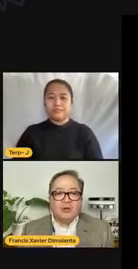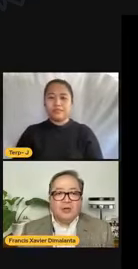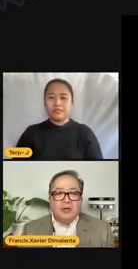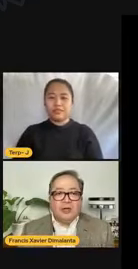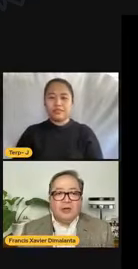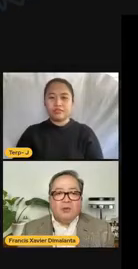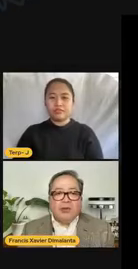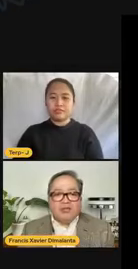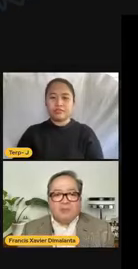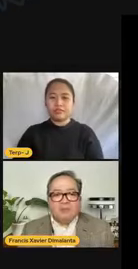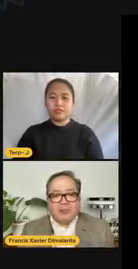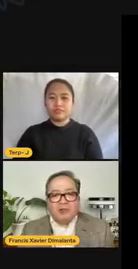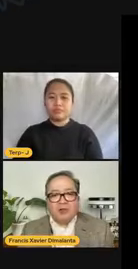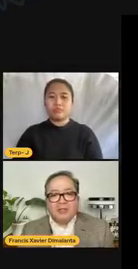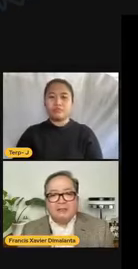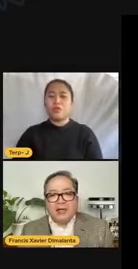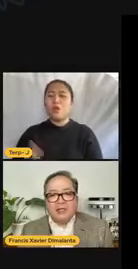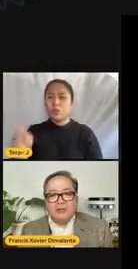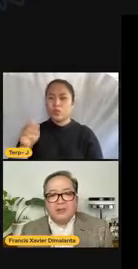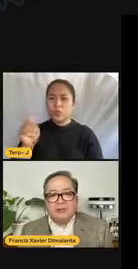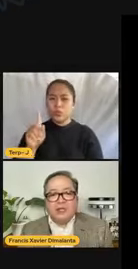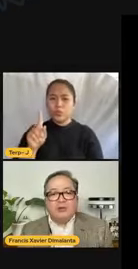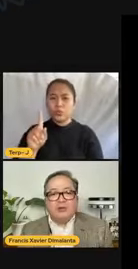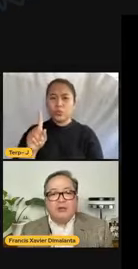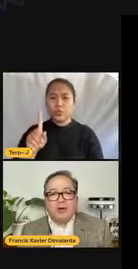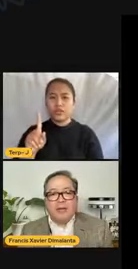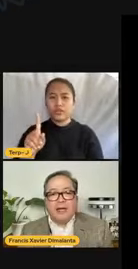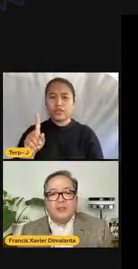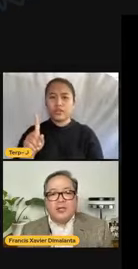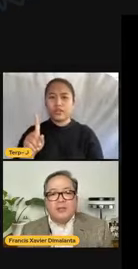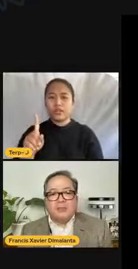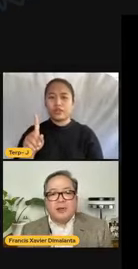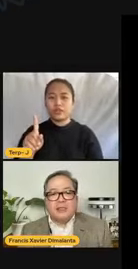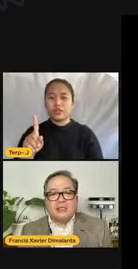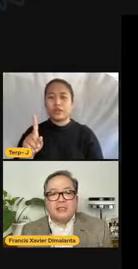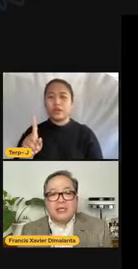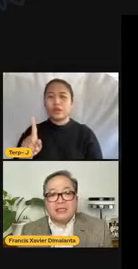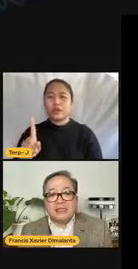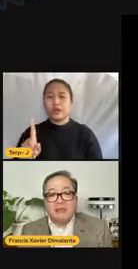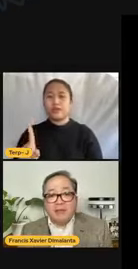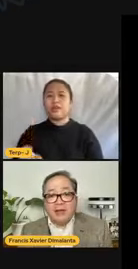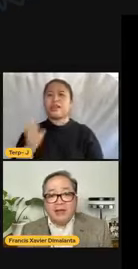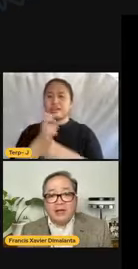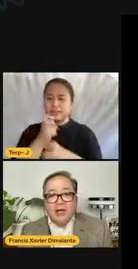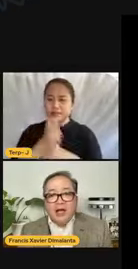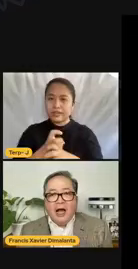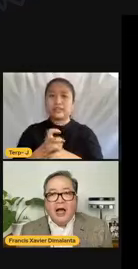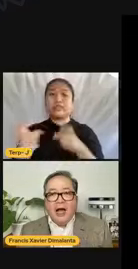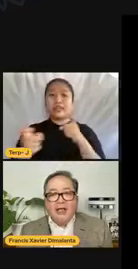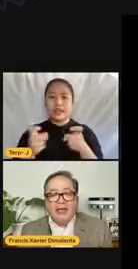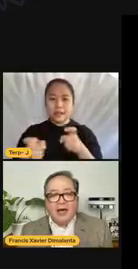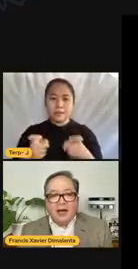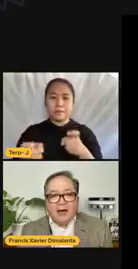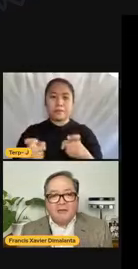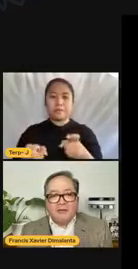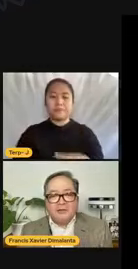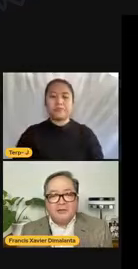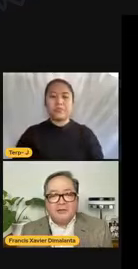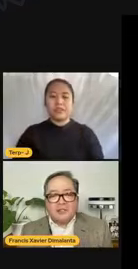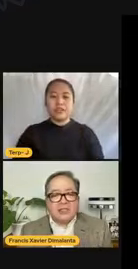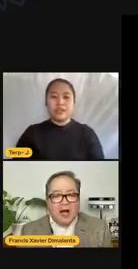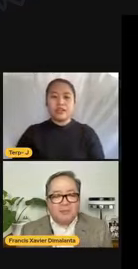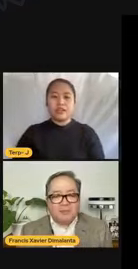So, what are some pitfalls in management? Failing to inform and educate the parents in a sensitive manner. I